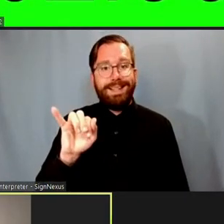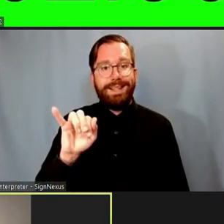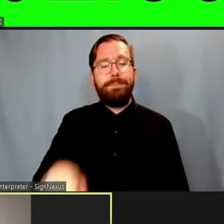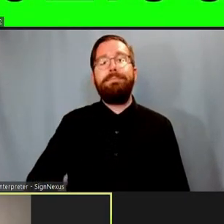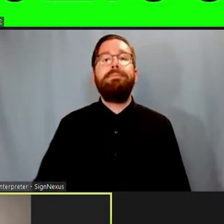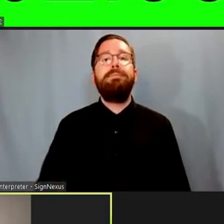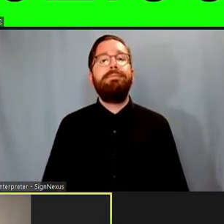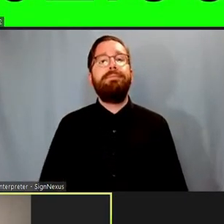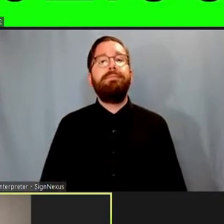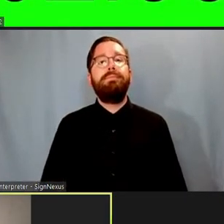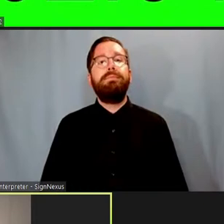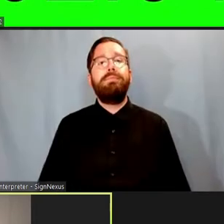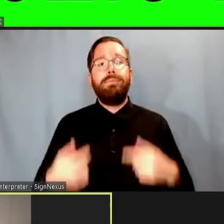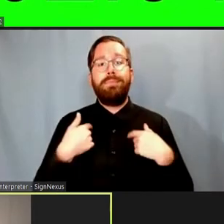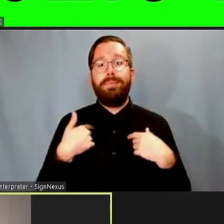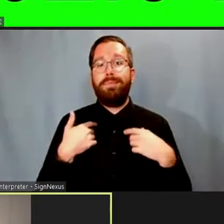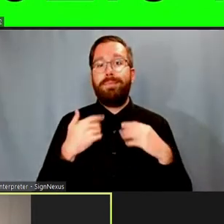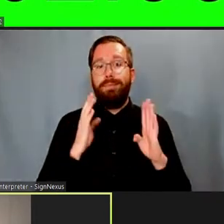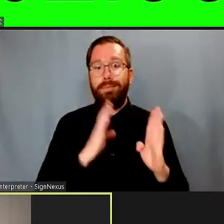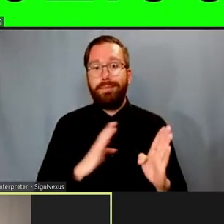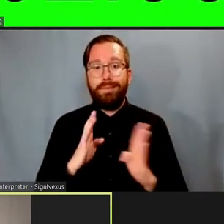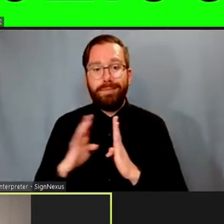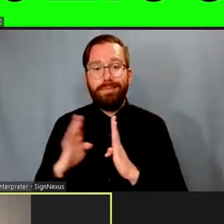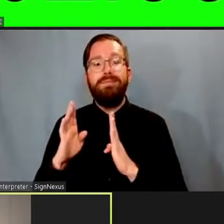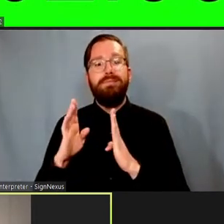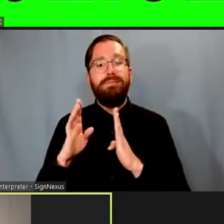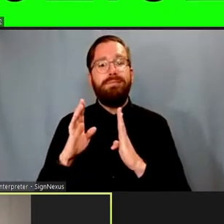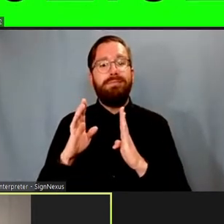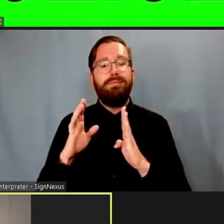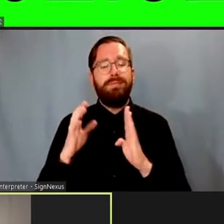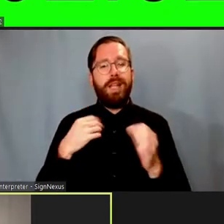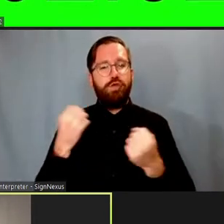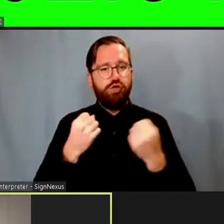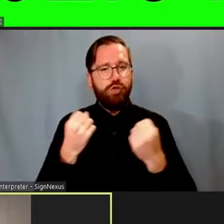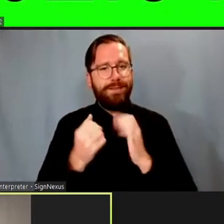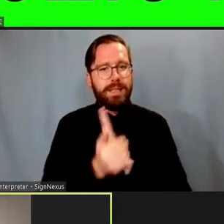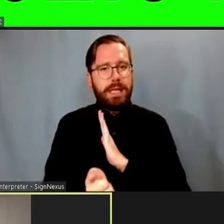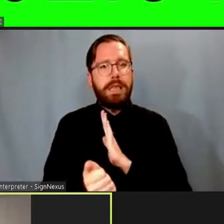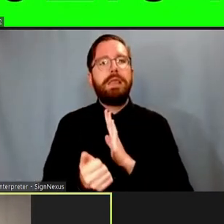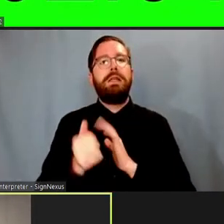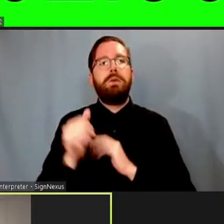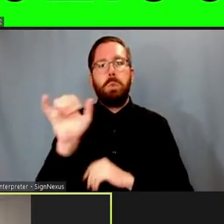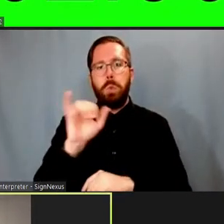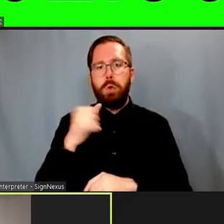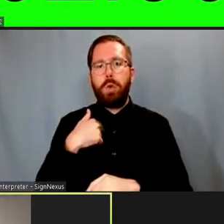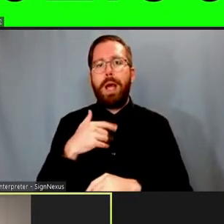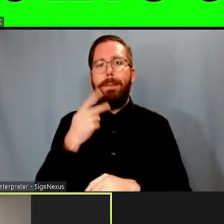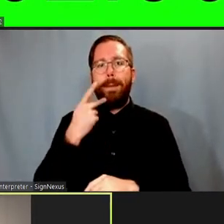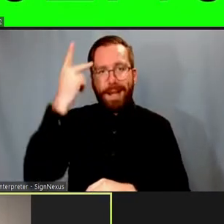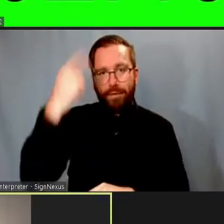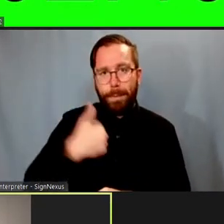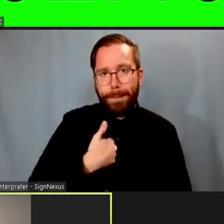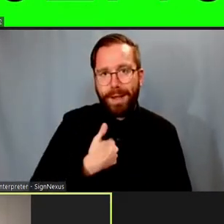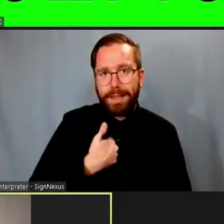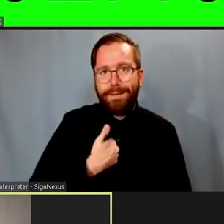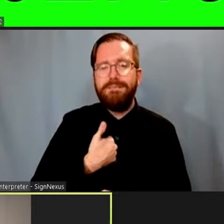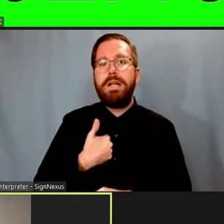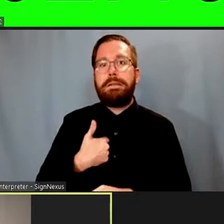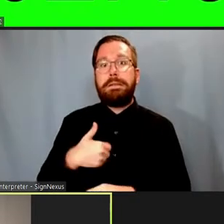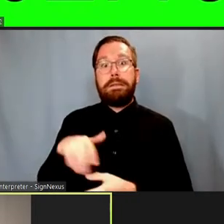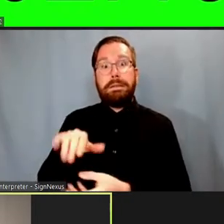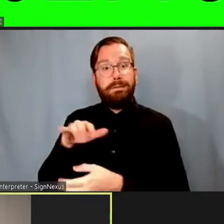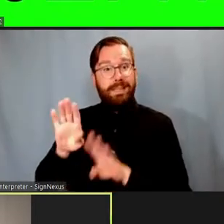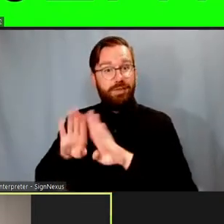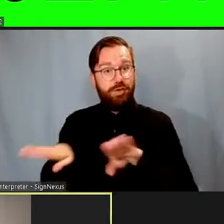a organizer of idg i represent independent drivers guild i'm also a parent of seven children with a